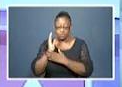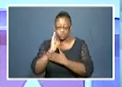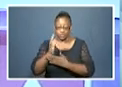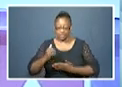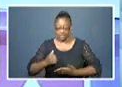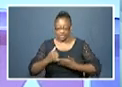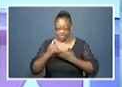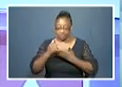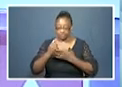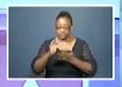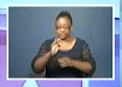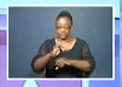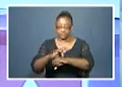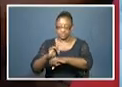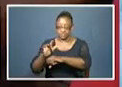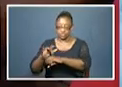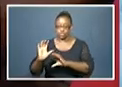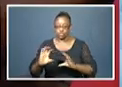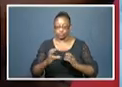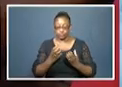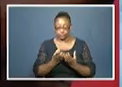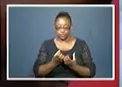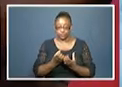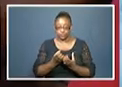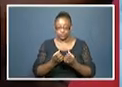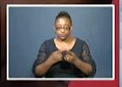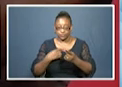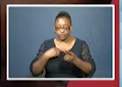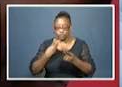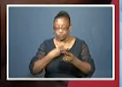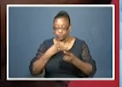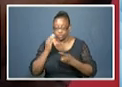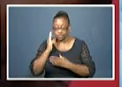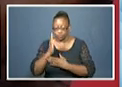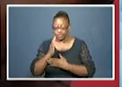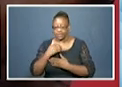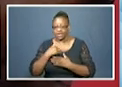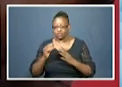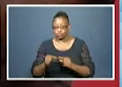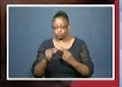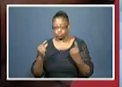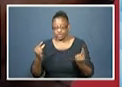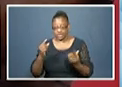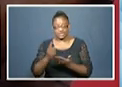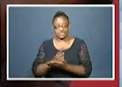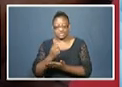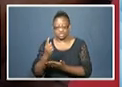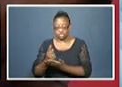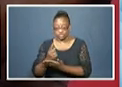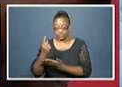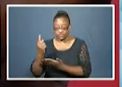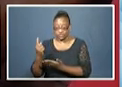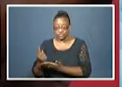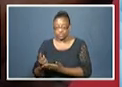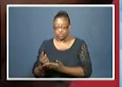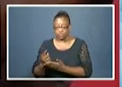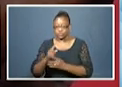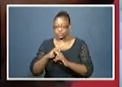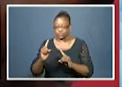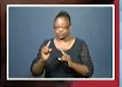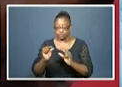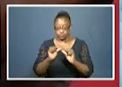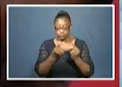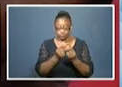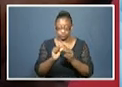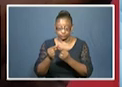efforts in the community. Looking forward to having greater discussions with each of the constituencies because we will leave